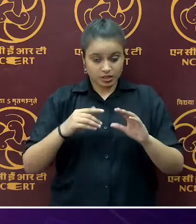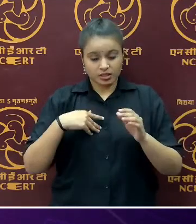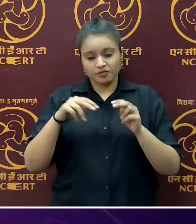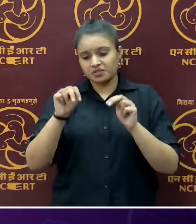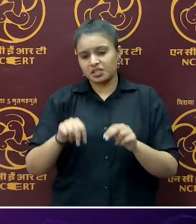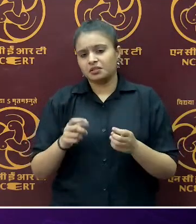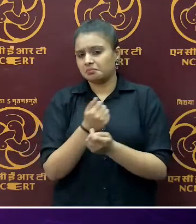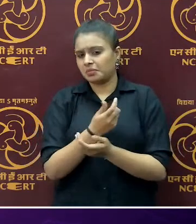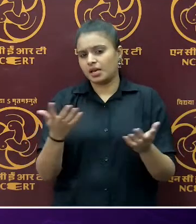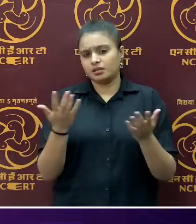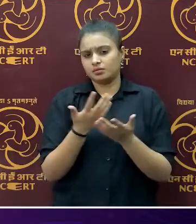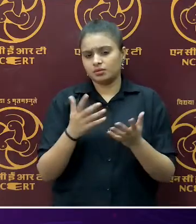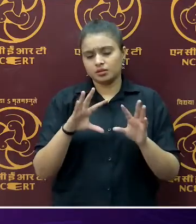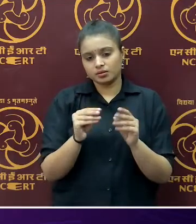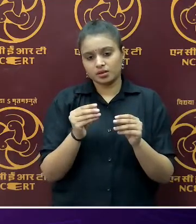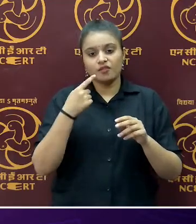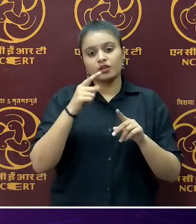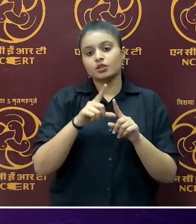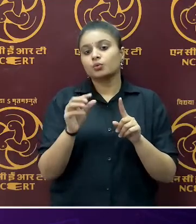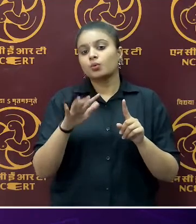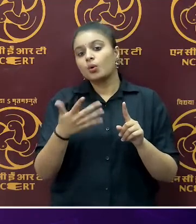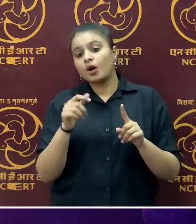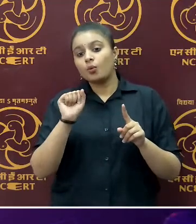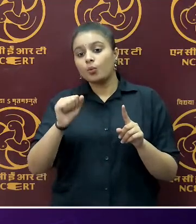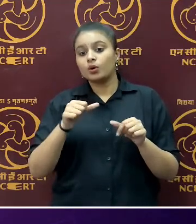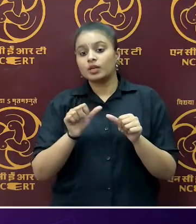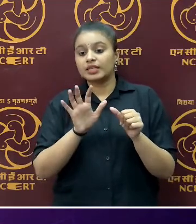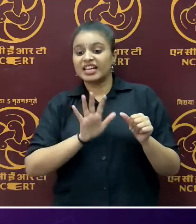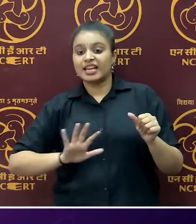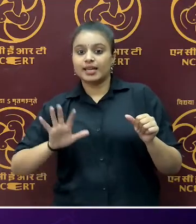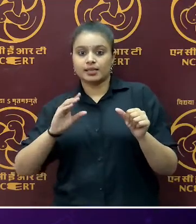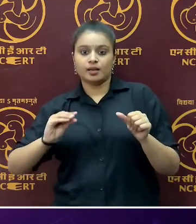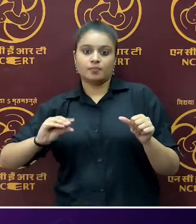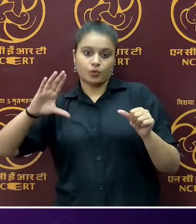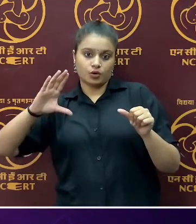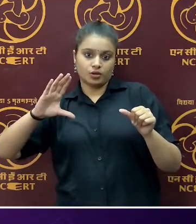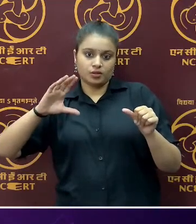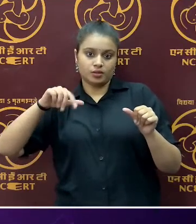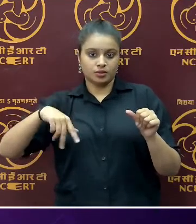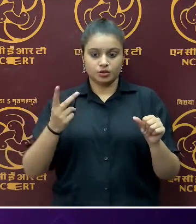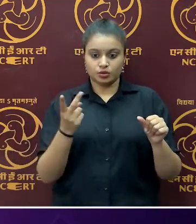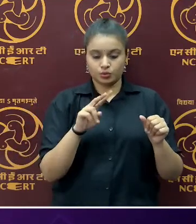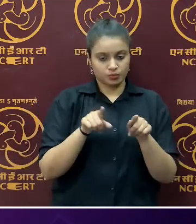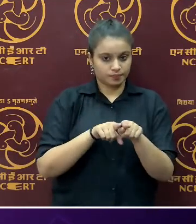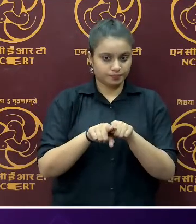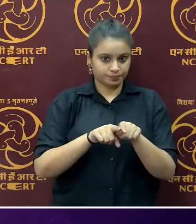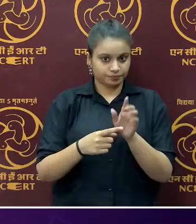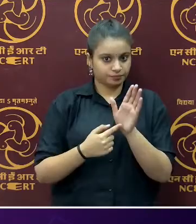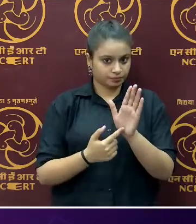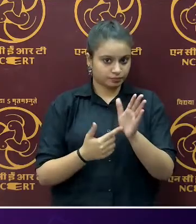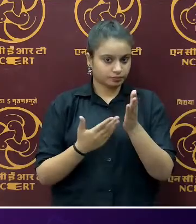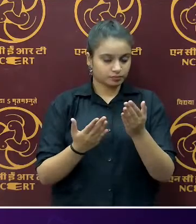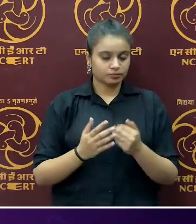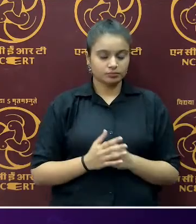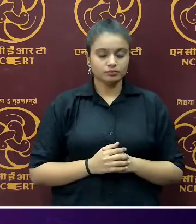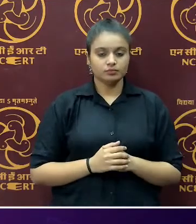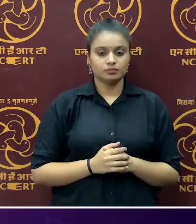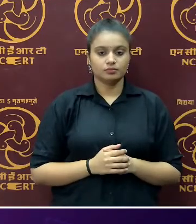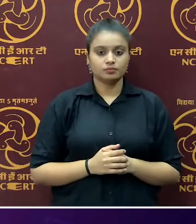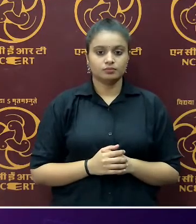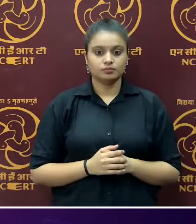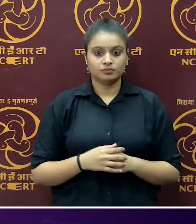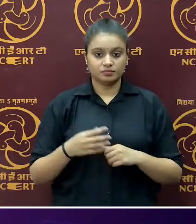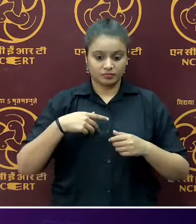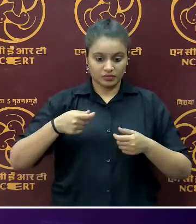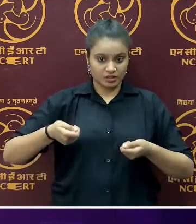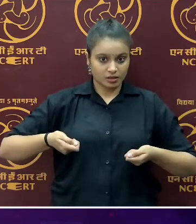things. Okay, how we can do that? By increasing the area. Now you see these two examples given over here. The lorry have